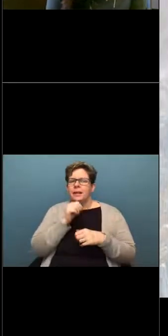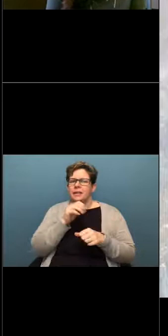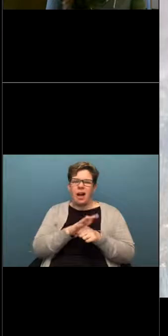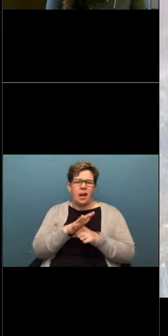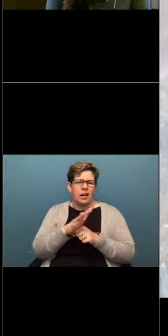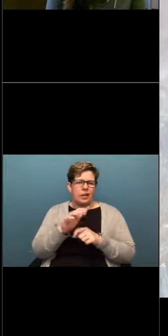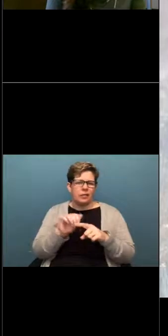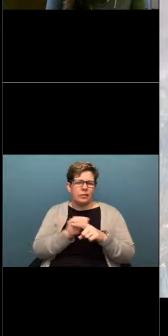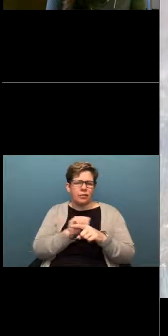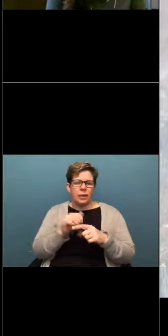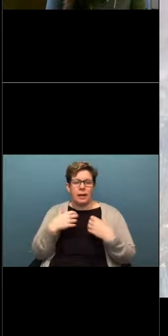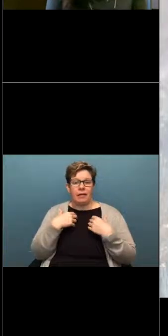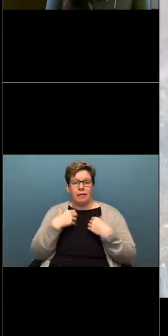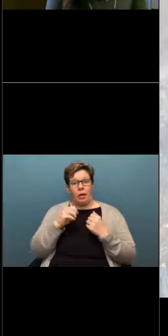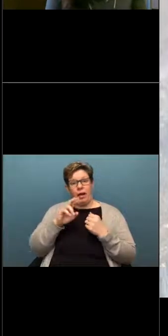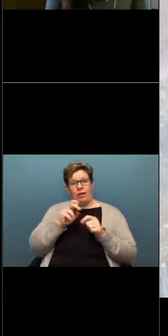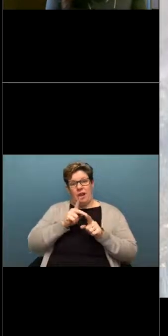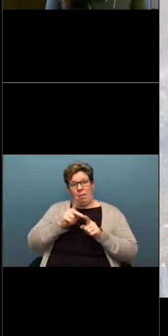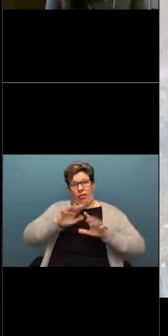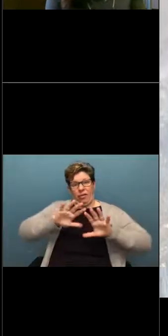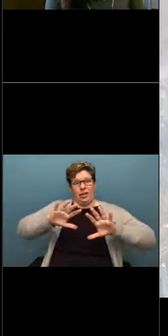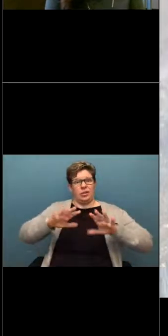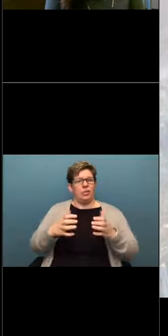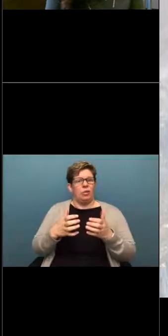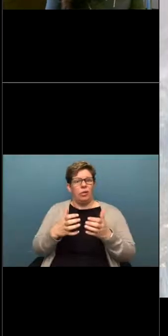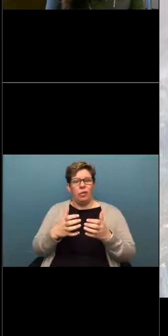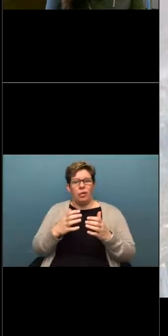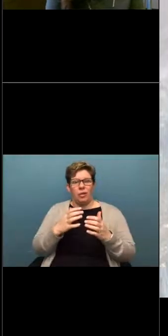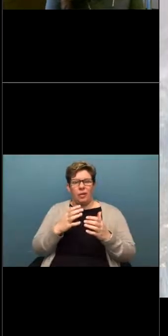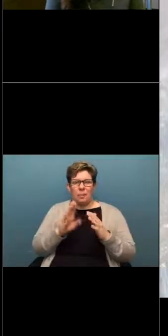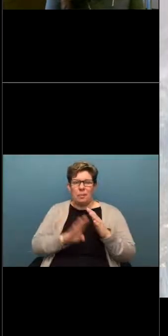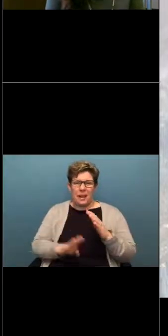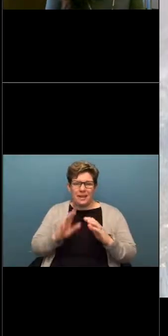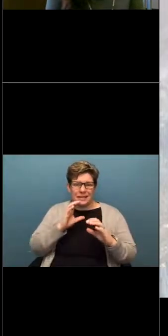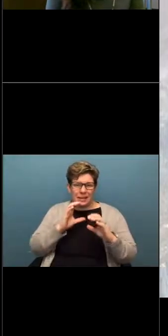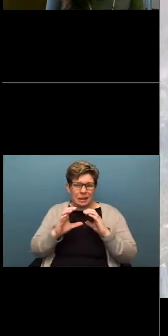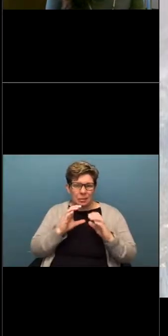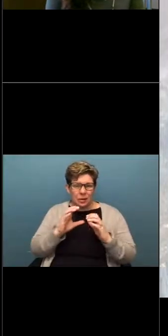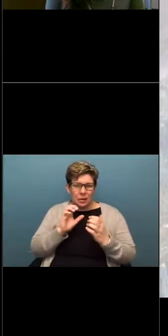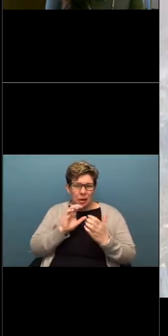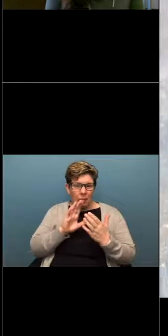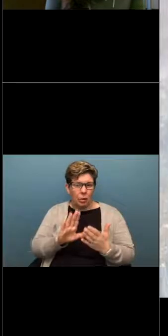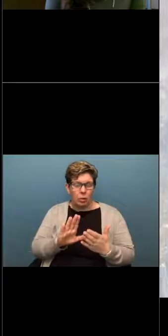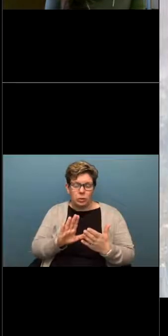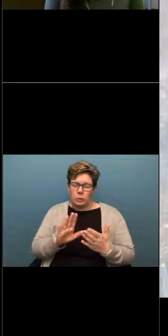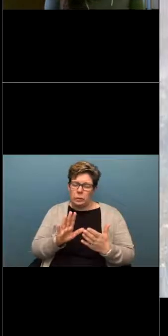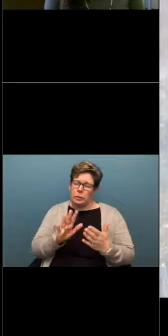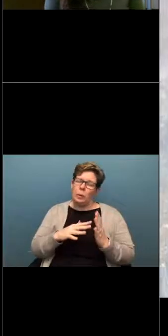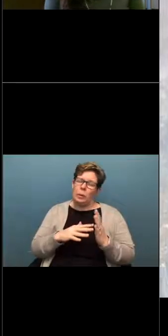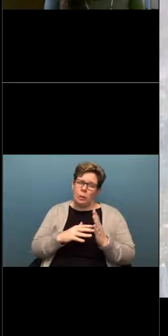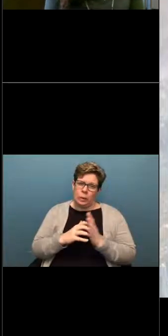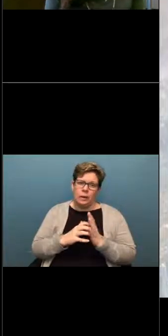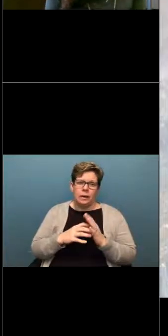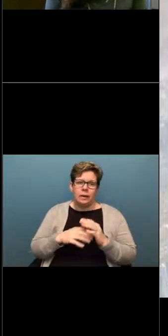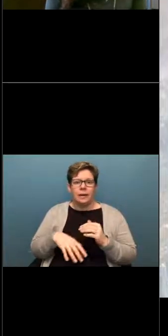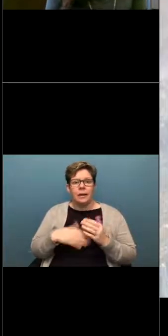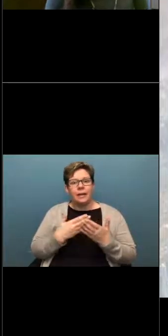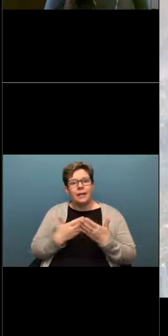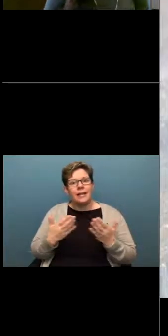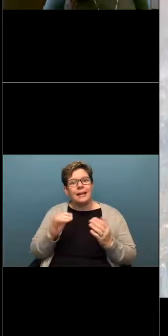healthcare professionals when it comes to even some of the most basic and fundamental communication skills out there. Things like